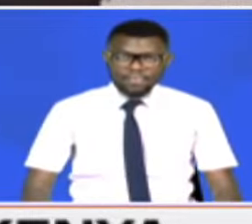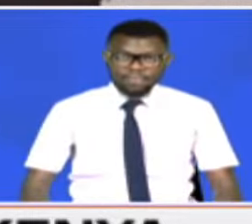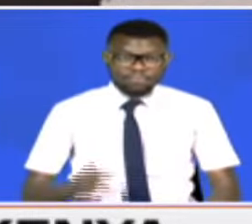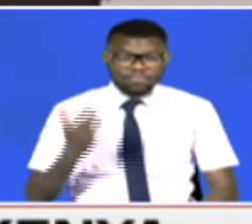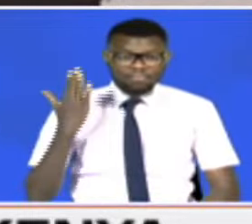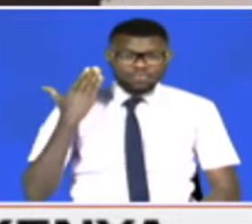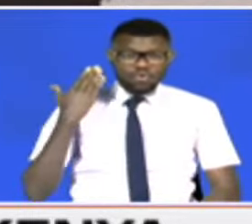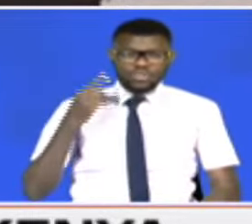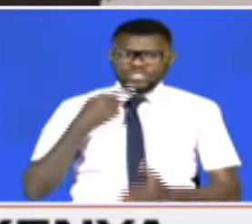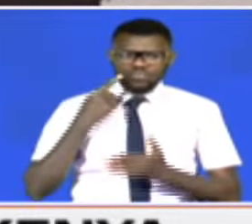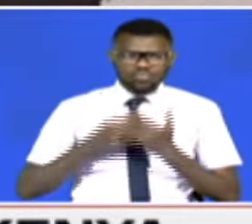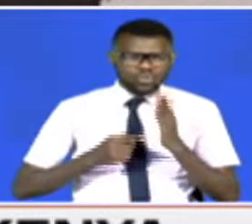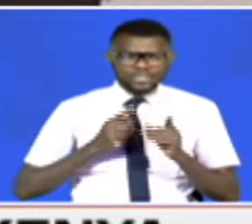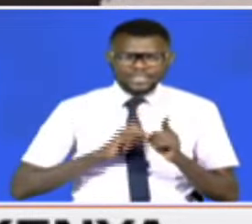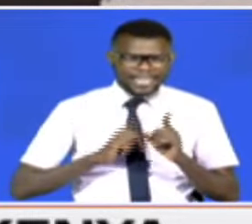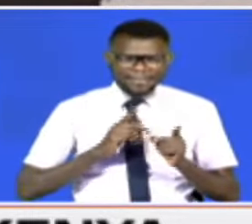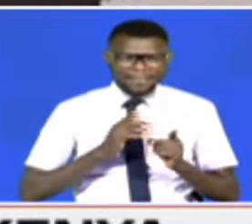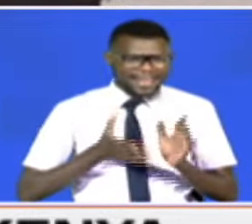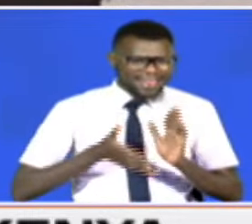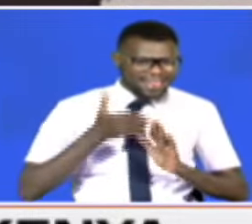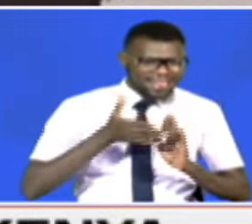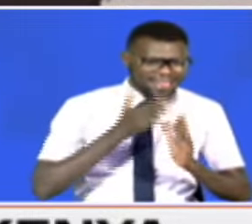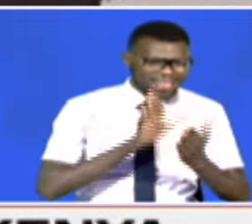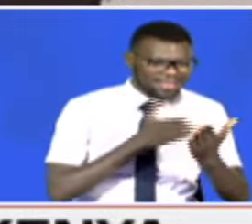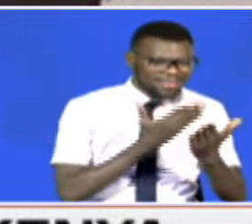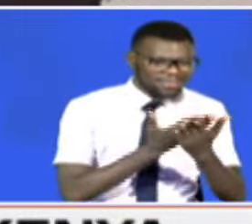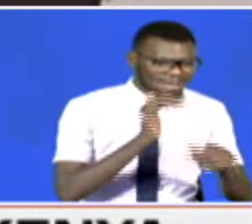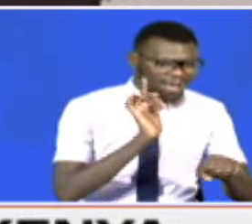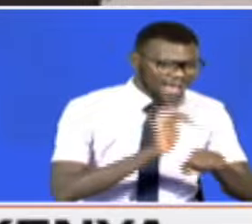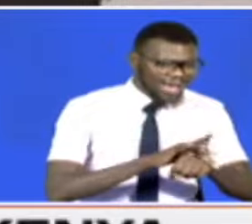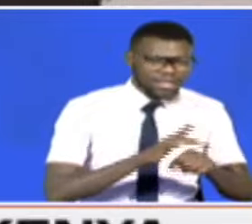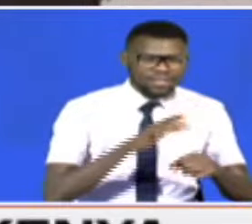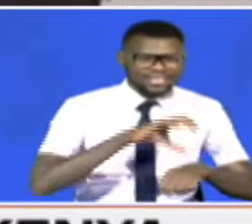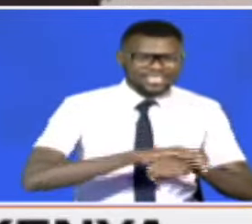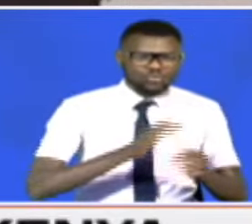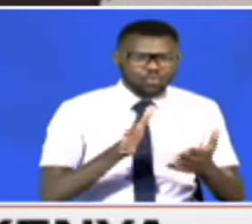bird catches the worm, but squeeze ni kama the worm has already